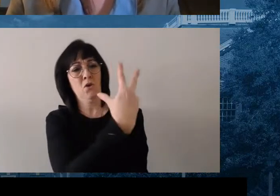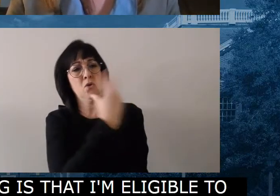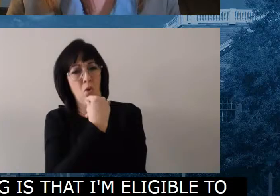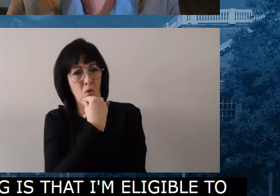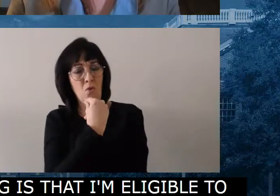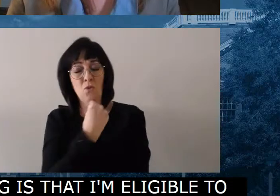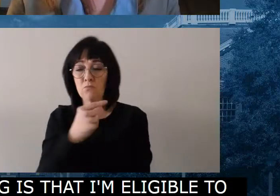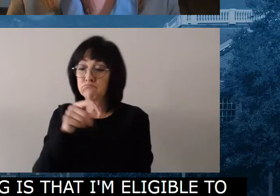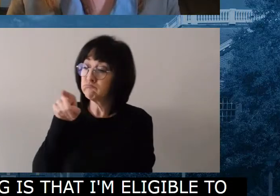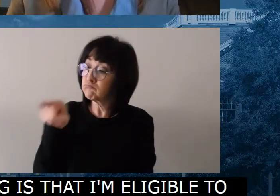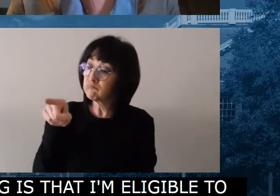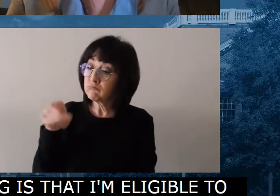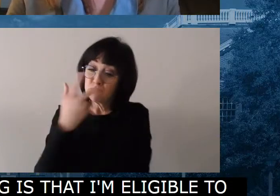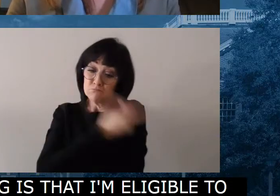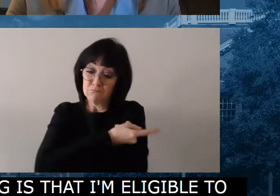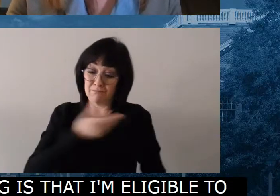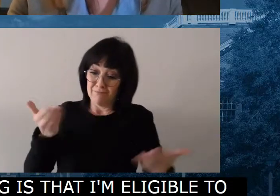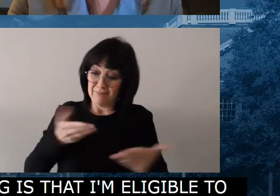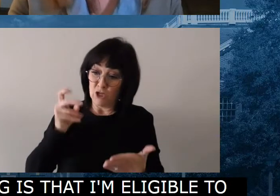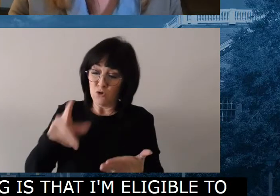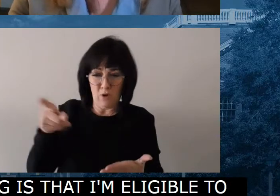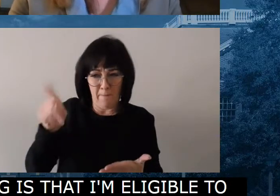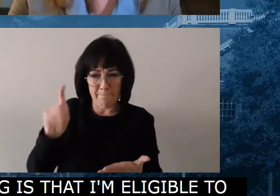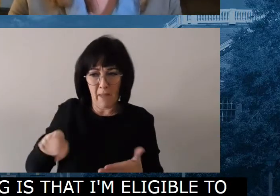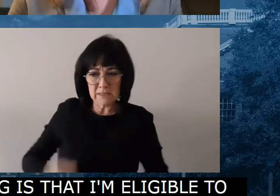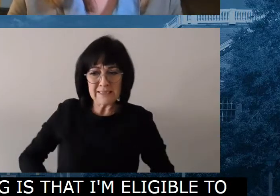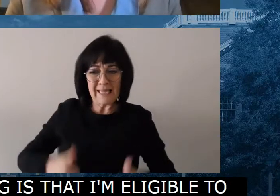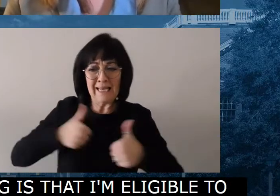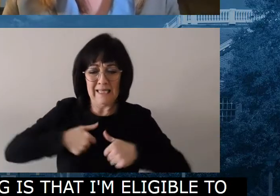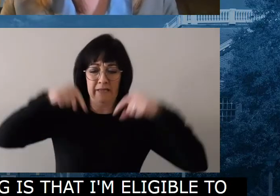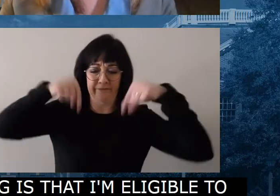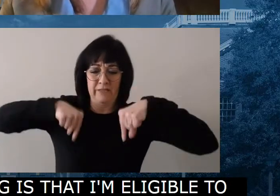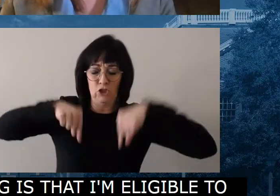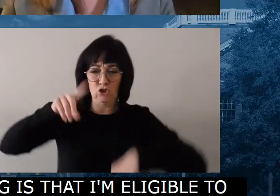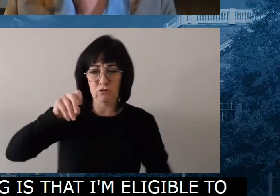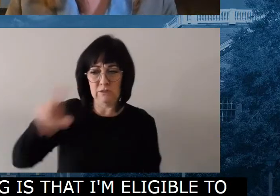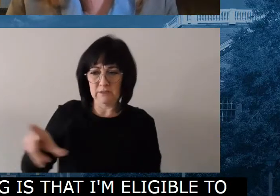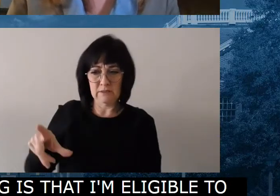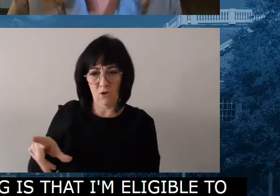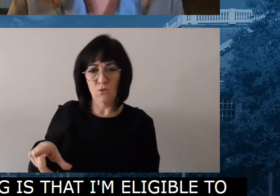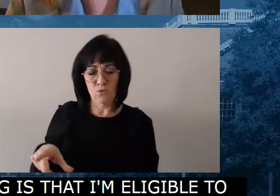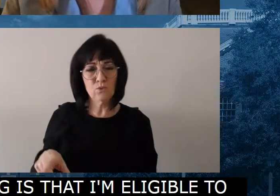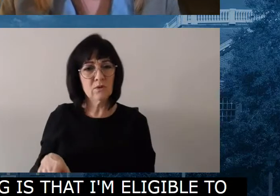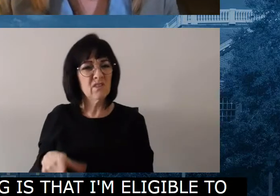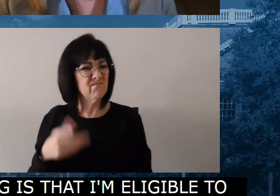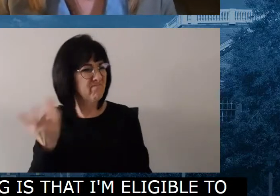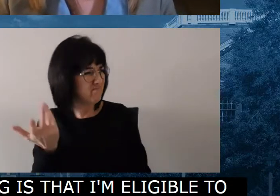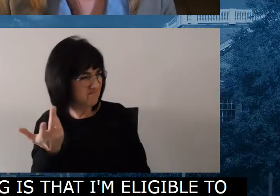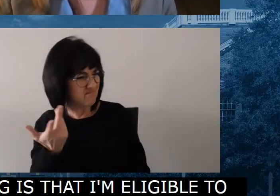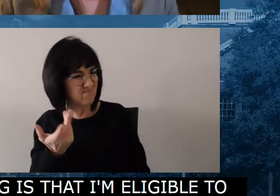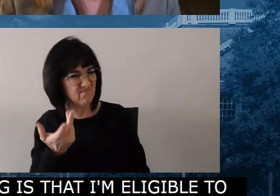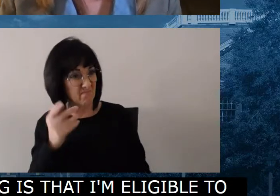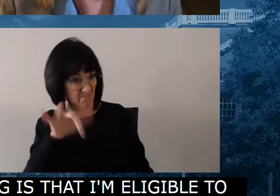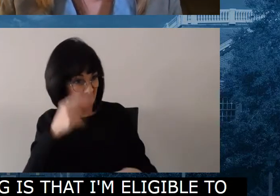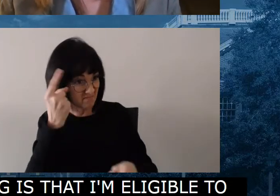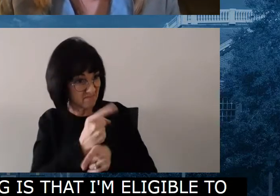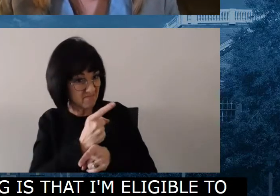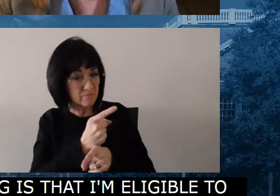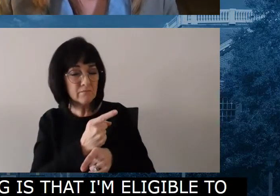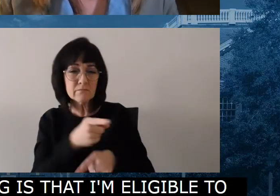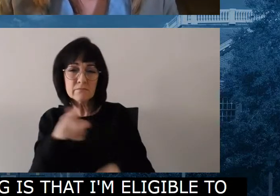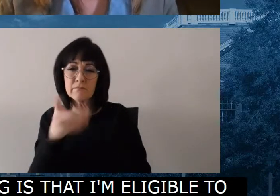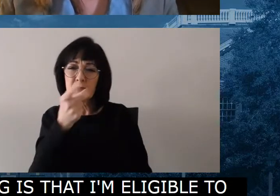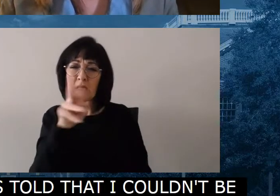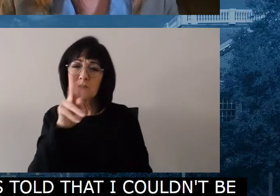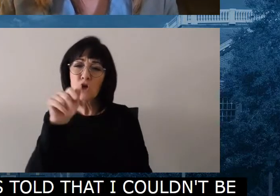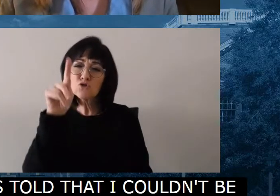that correct? Dr. Rattay, you might talk more generally about how we deal with residents from other states